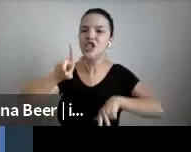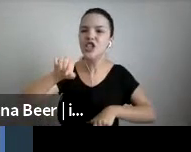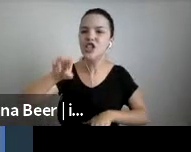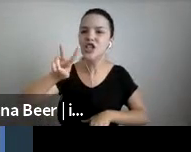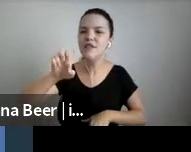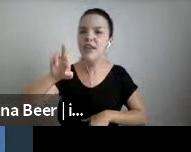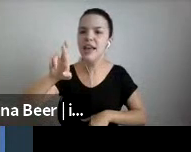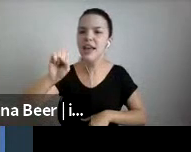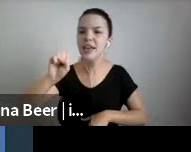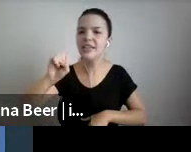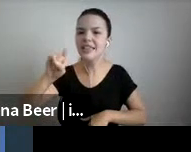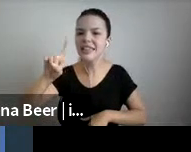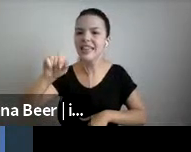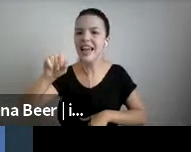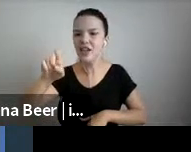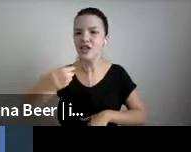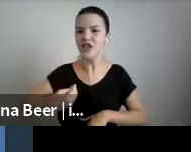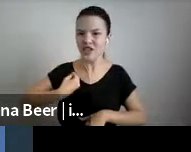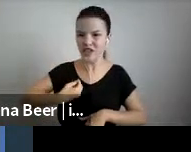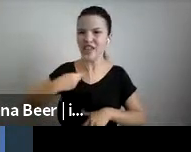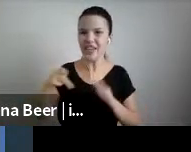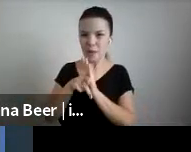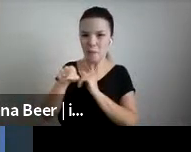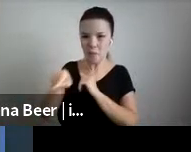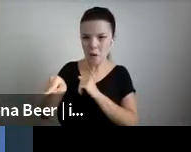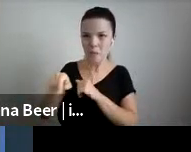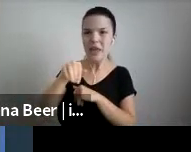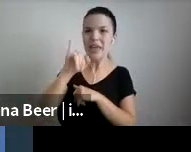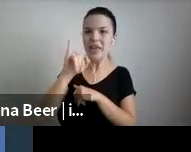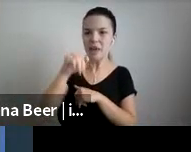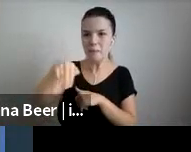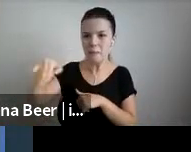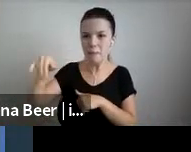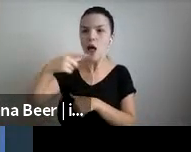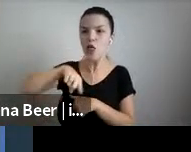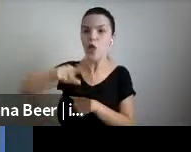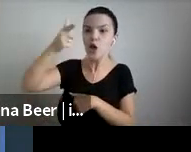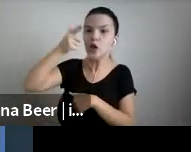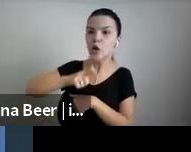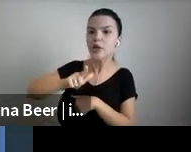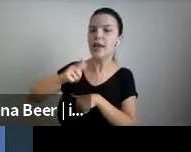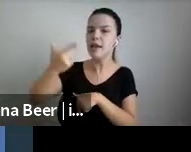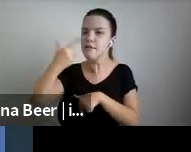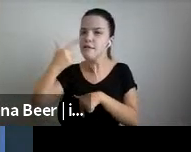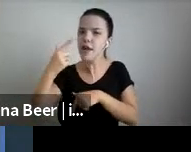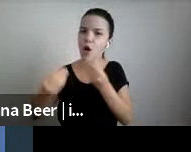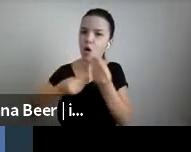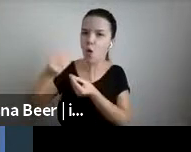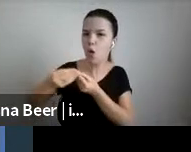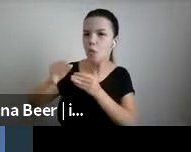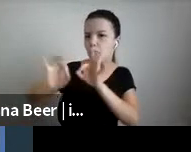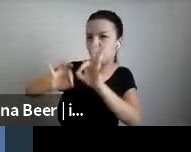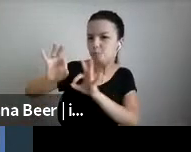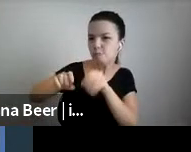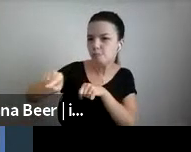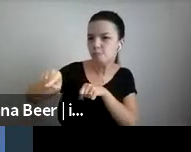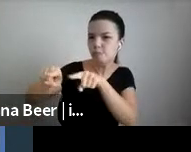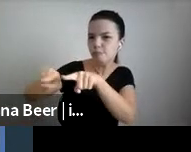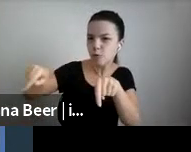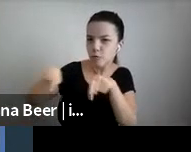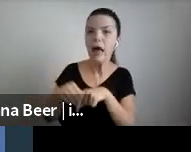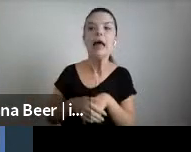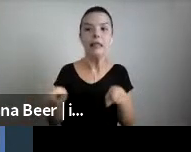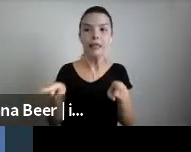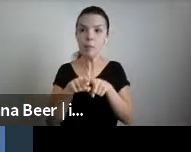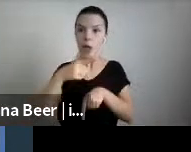done in terms of using the spatial layers for marine mammals. Marine spatial planning,